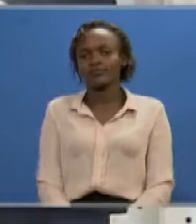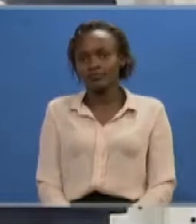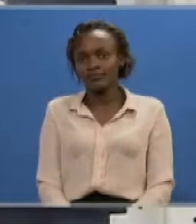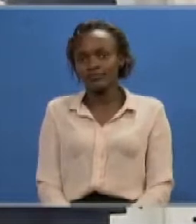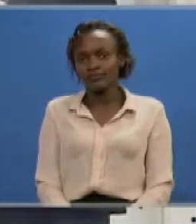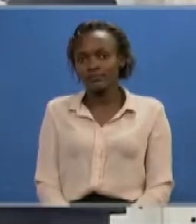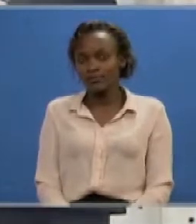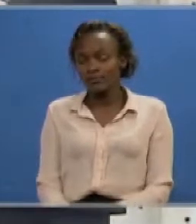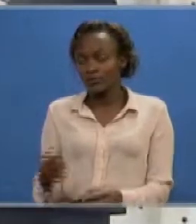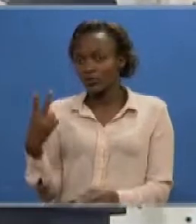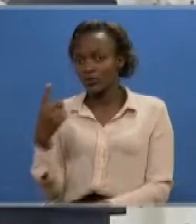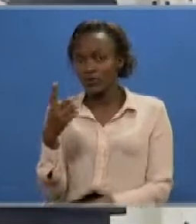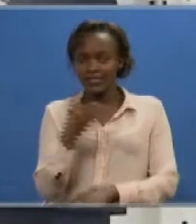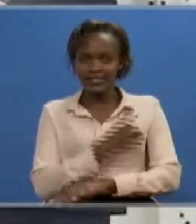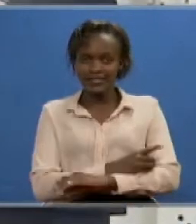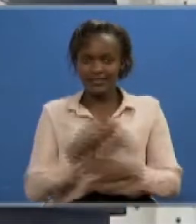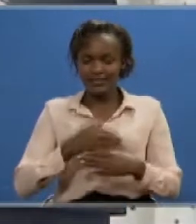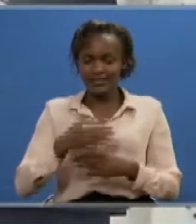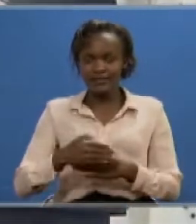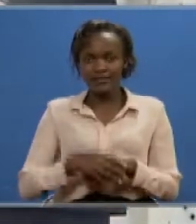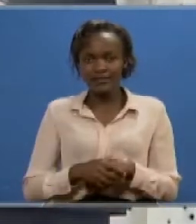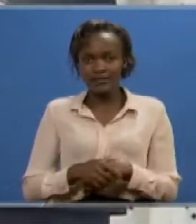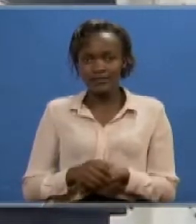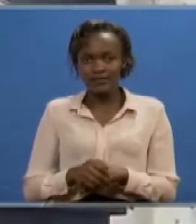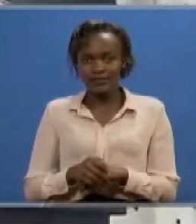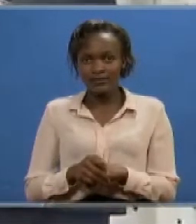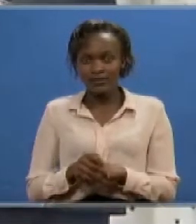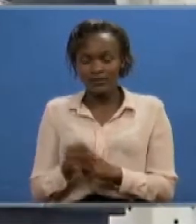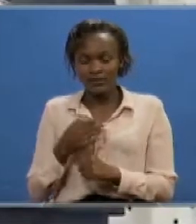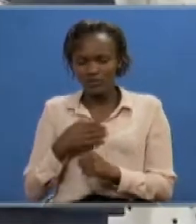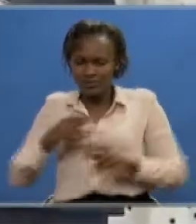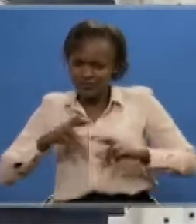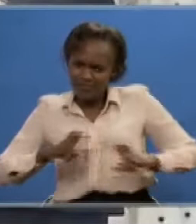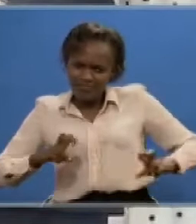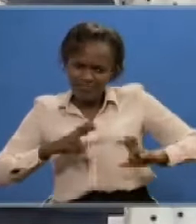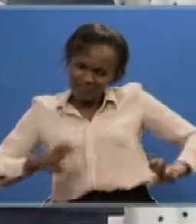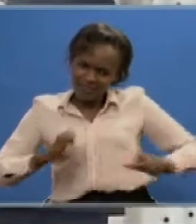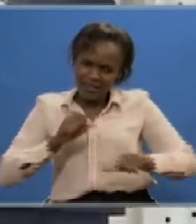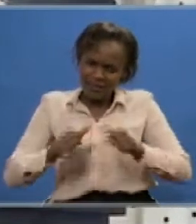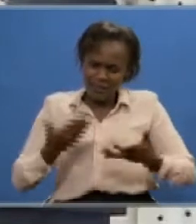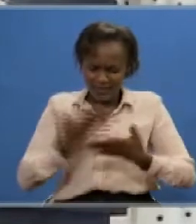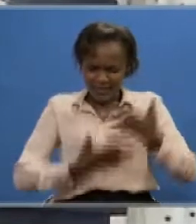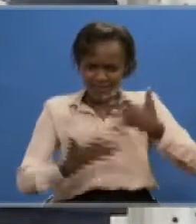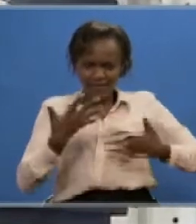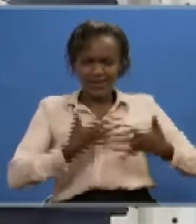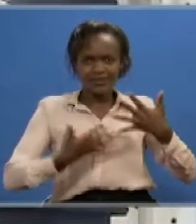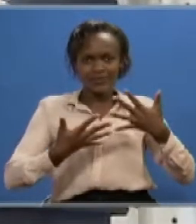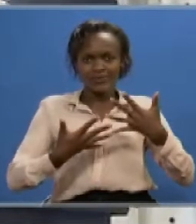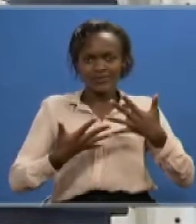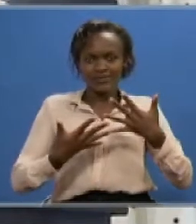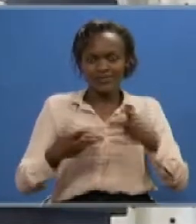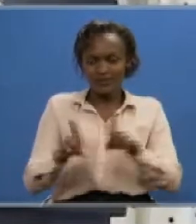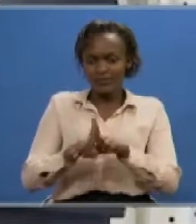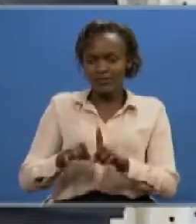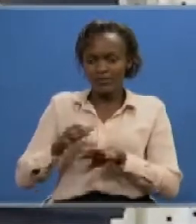In the next 21 days, we shall study patterns of interactions and the